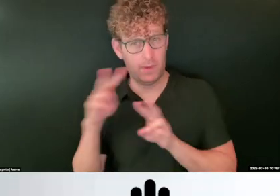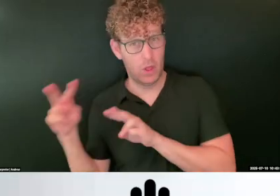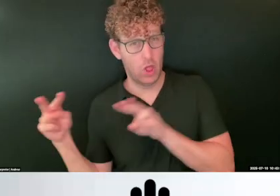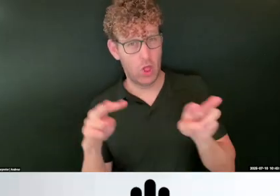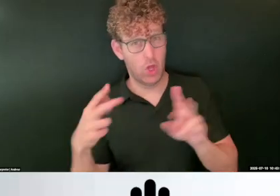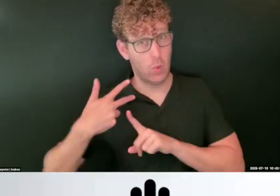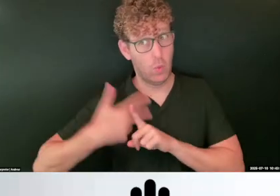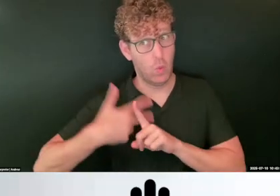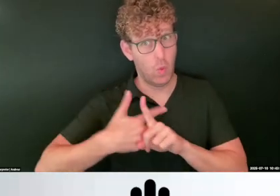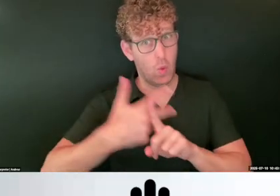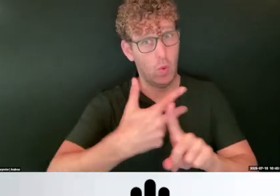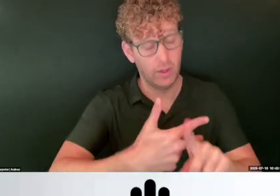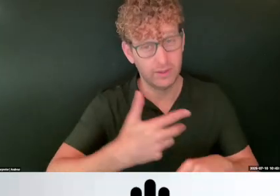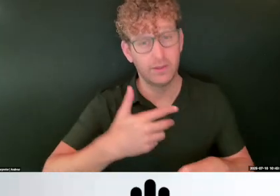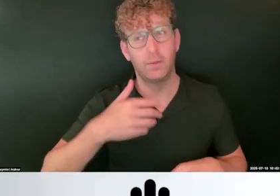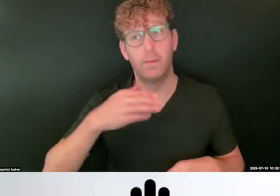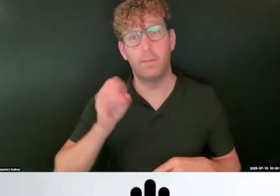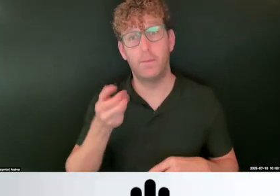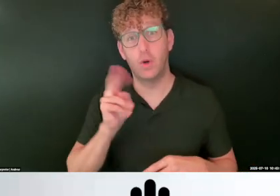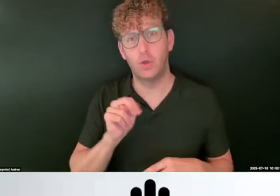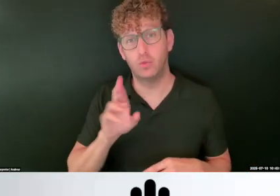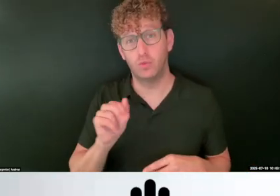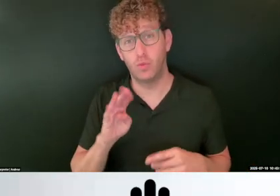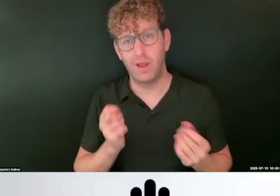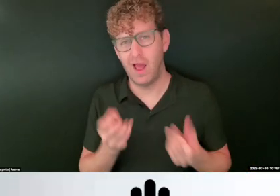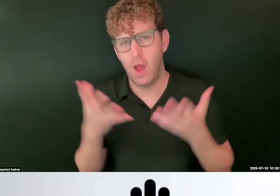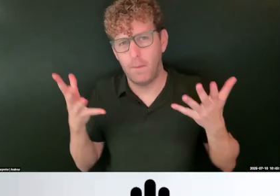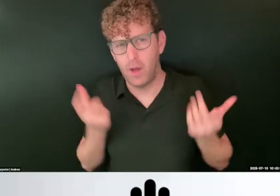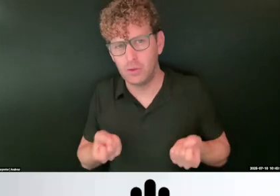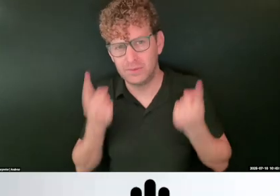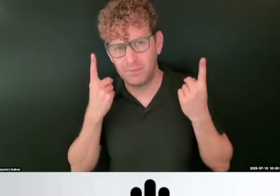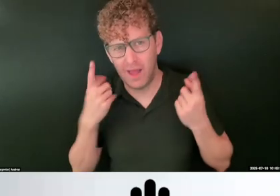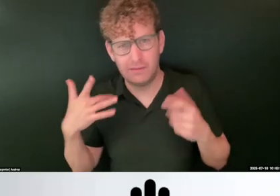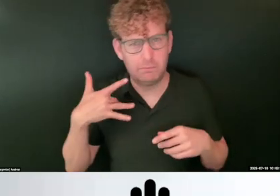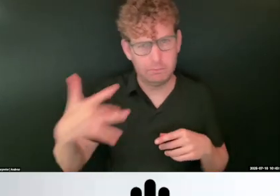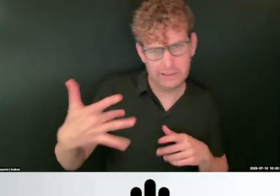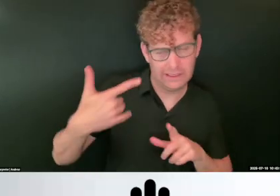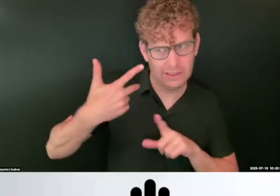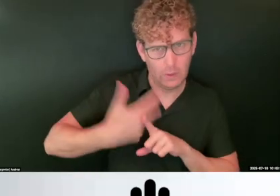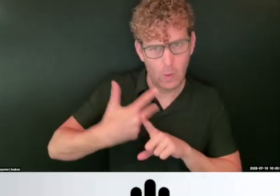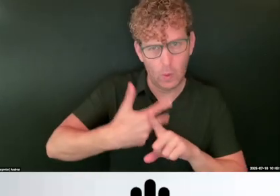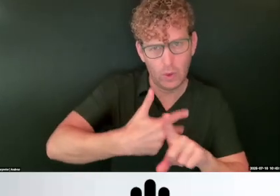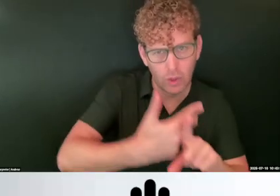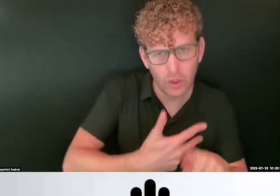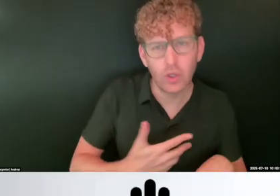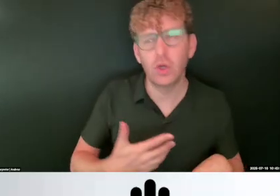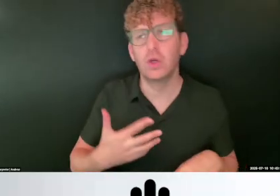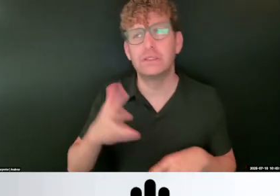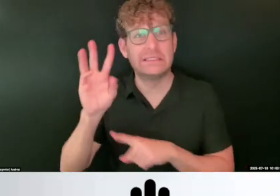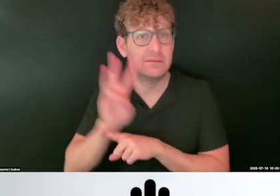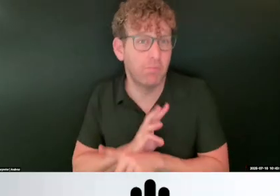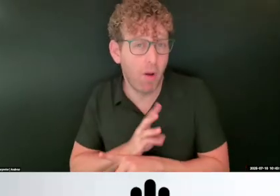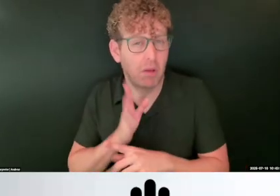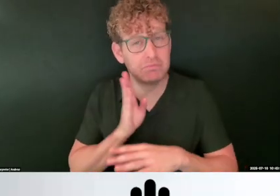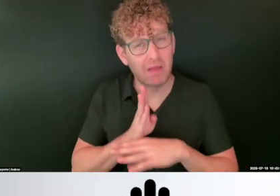typically spending per quarter, we look at the last 6-month average, so the last 2 quarters. And so overall,